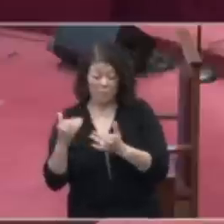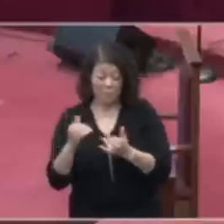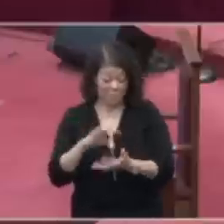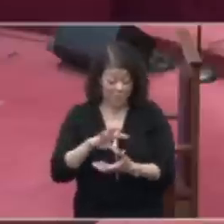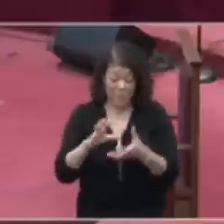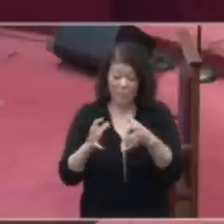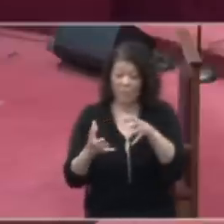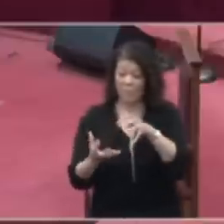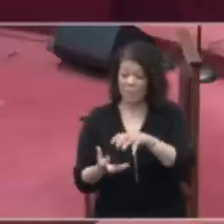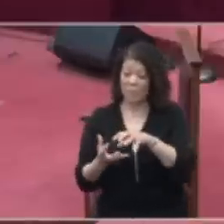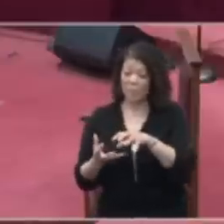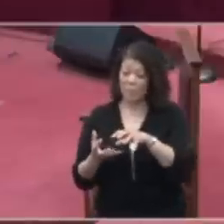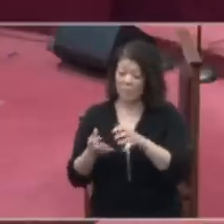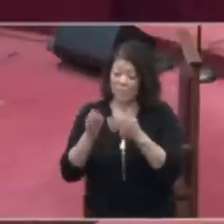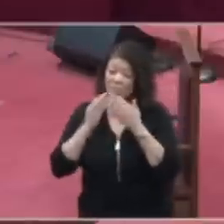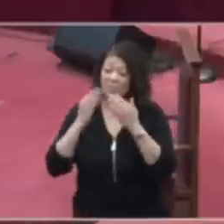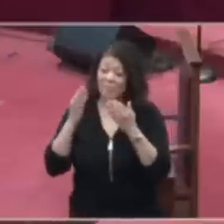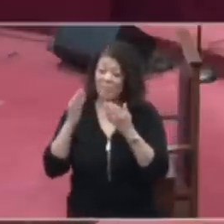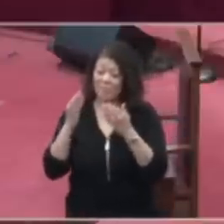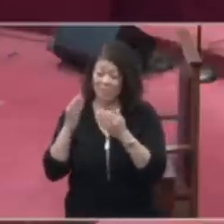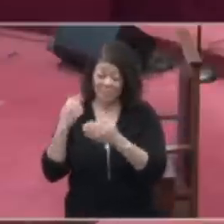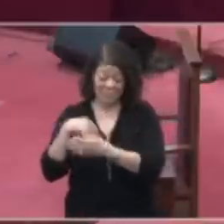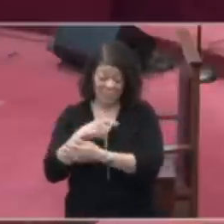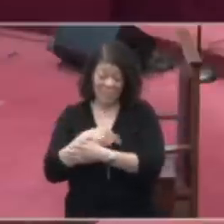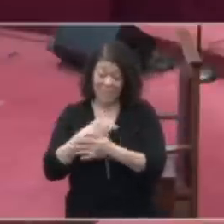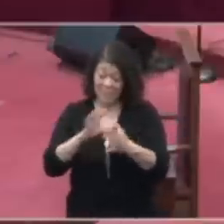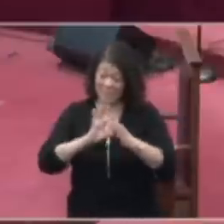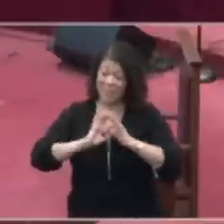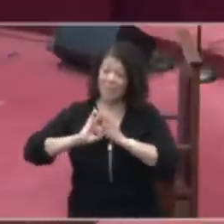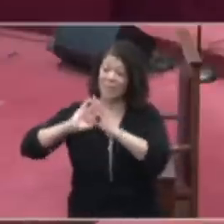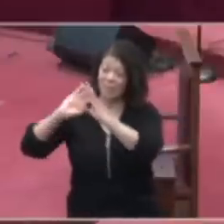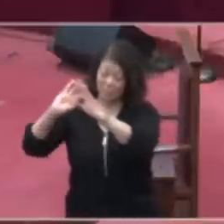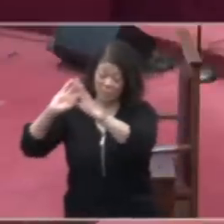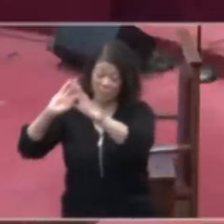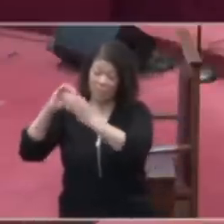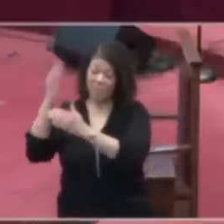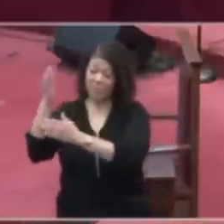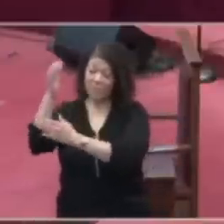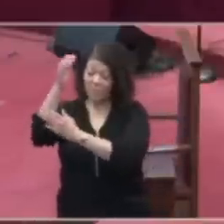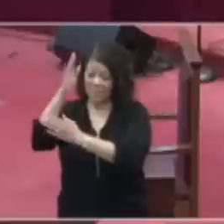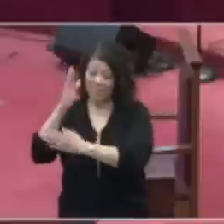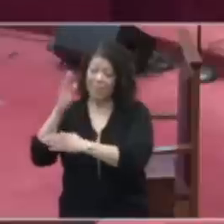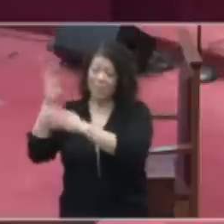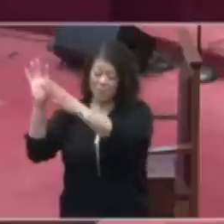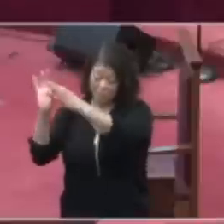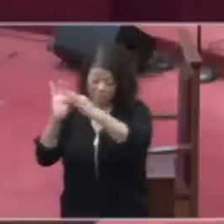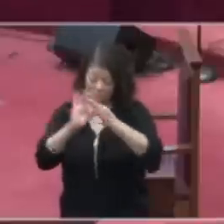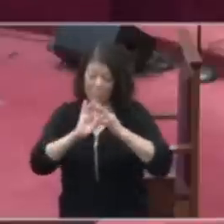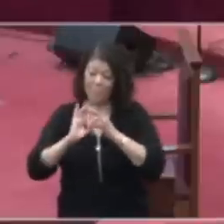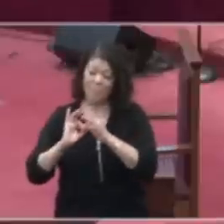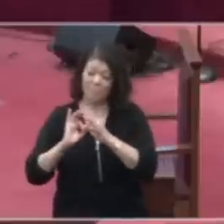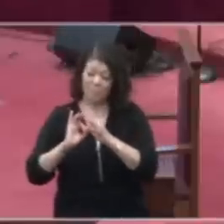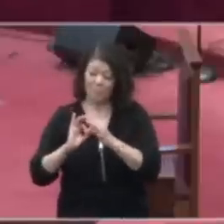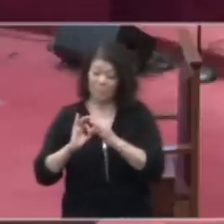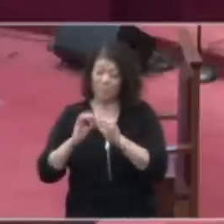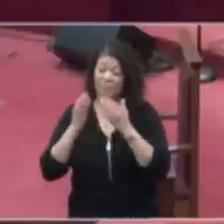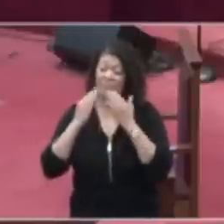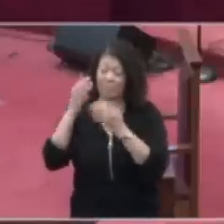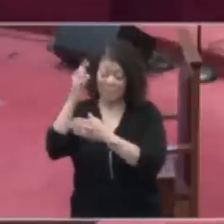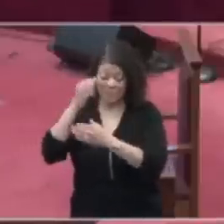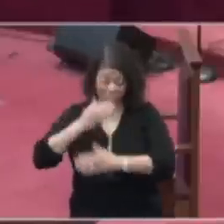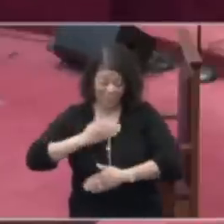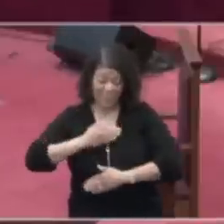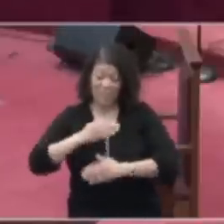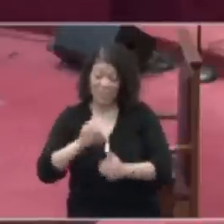making us your people, and we thank you for being our God. We thank you for breathing into us the breath of life, and thank you for being a hedge of